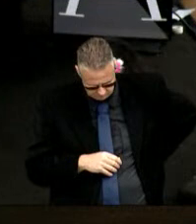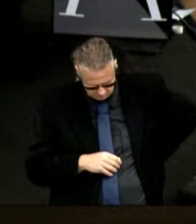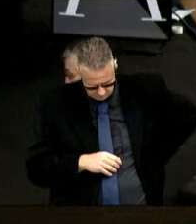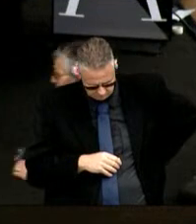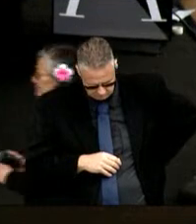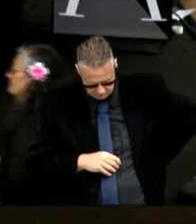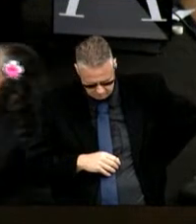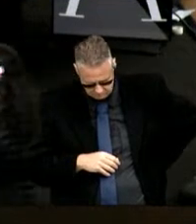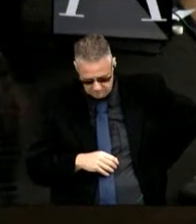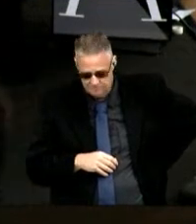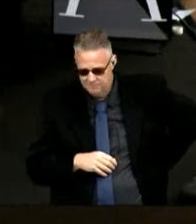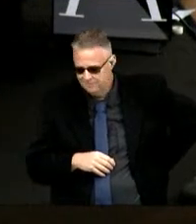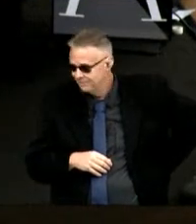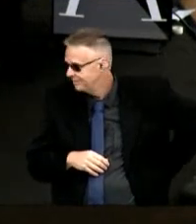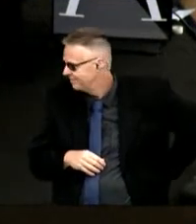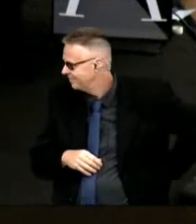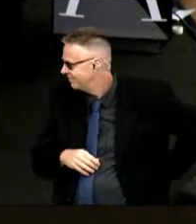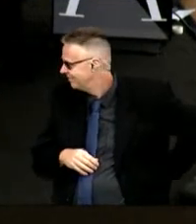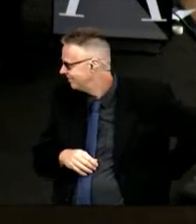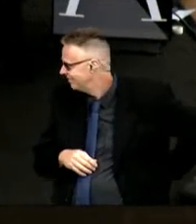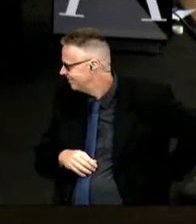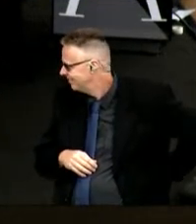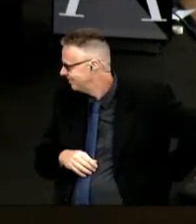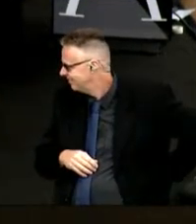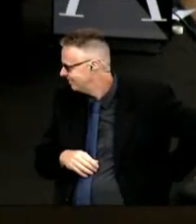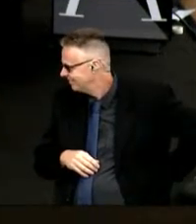Let's see if I can still do this.